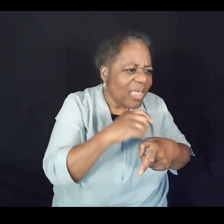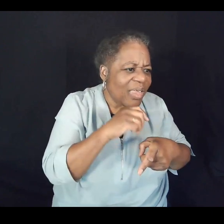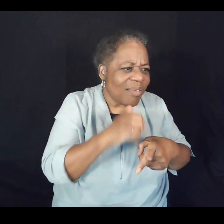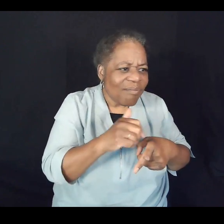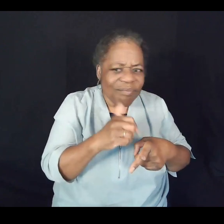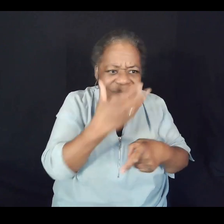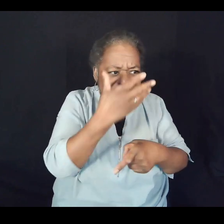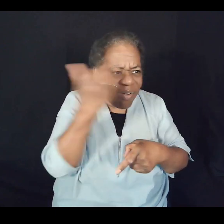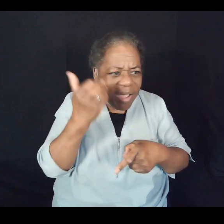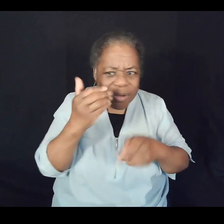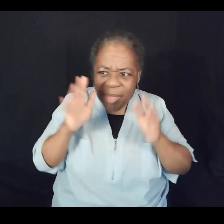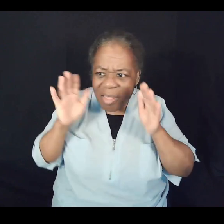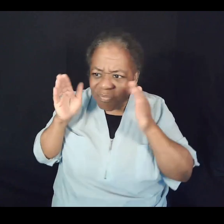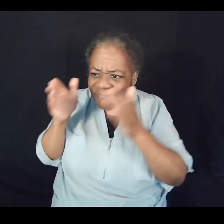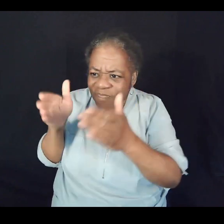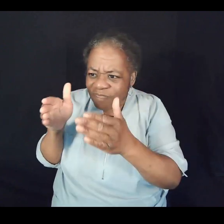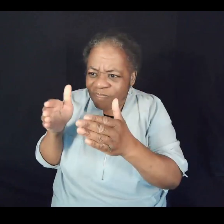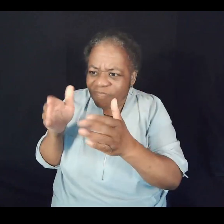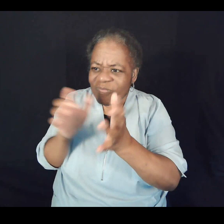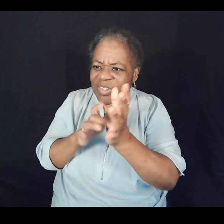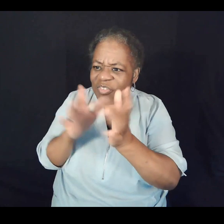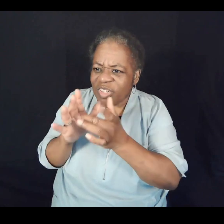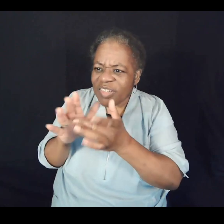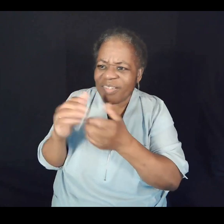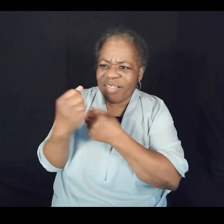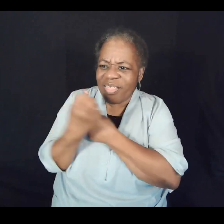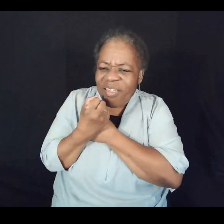and the forgiveness that he invites everybody to?